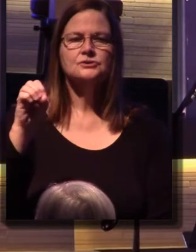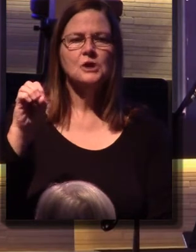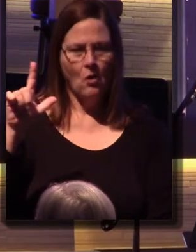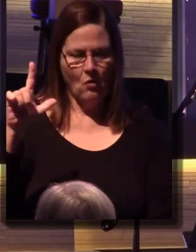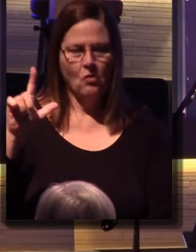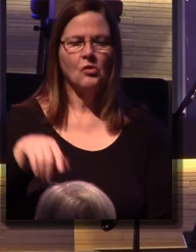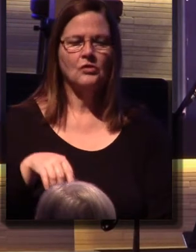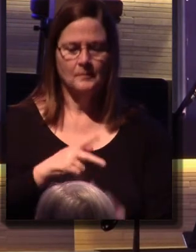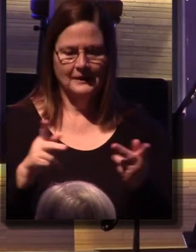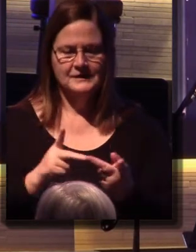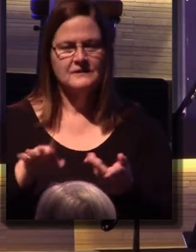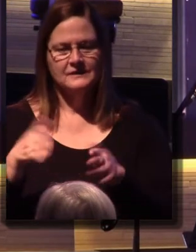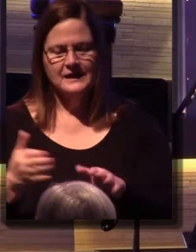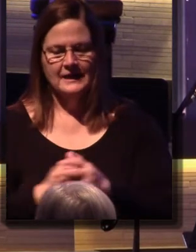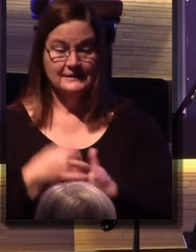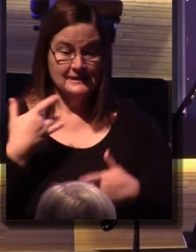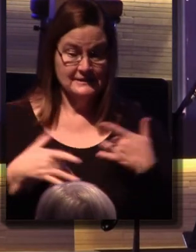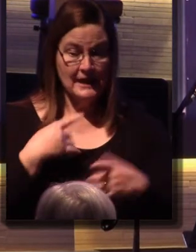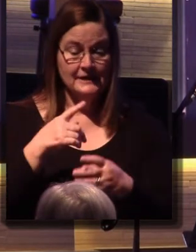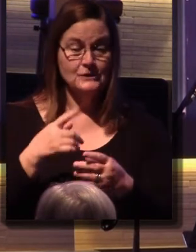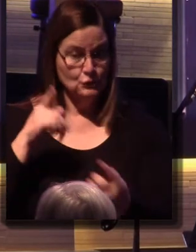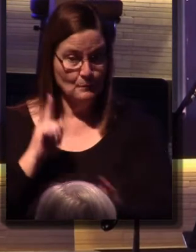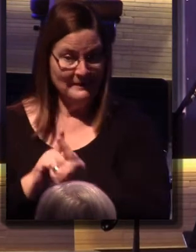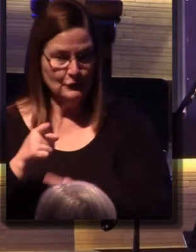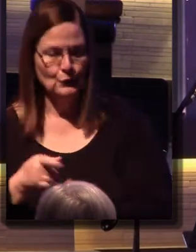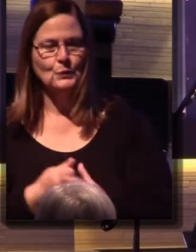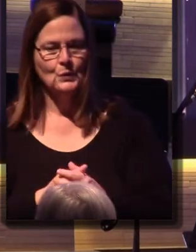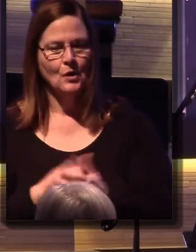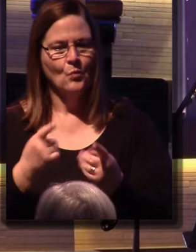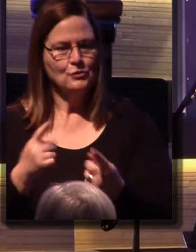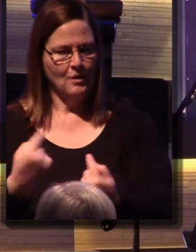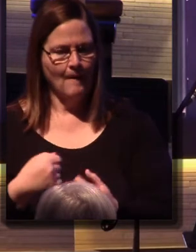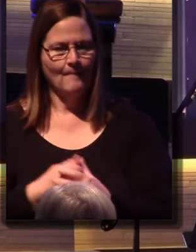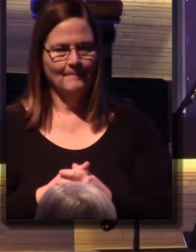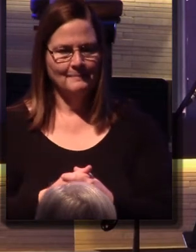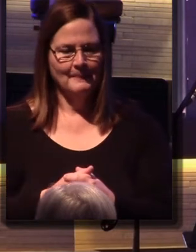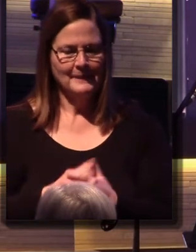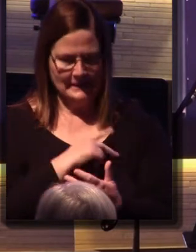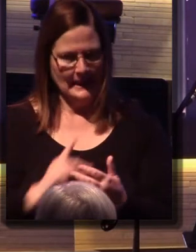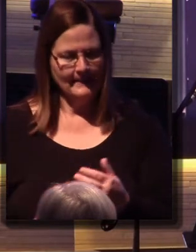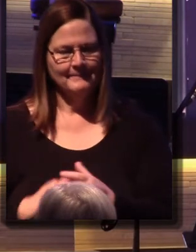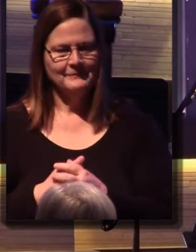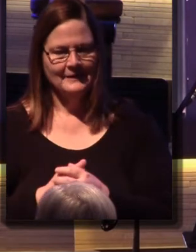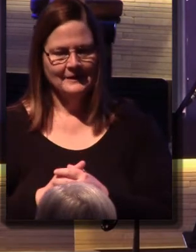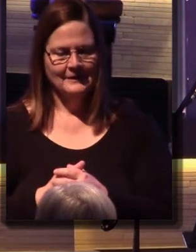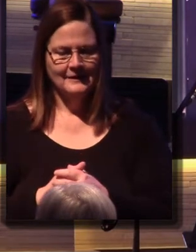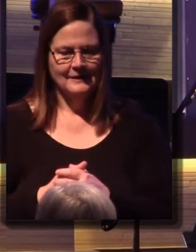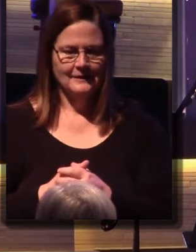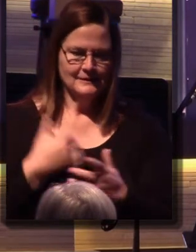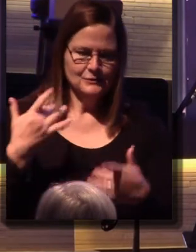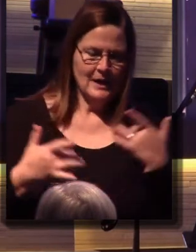Sheol, that is the place of the dead, from beneath is excited over you to meet you when you come.